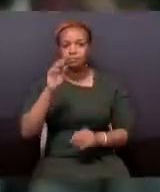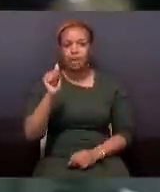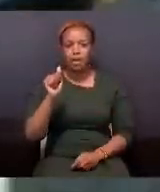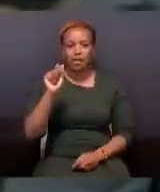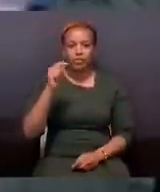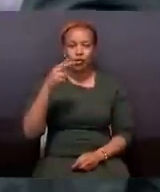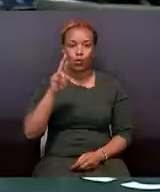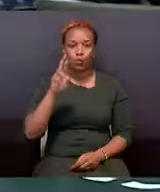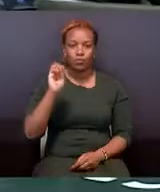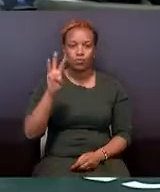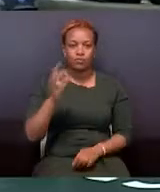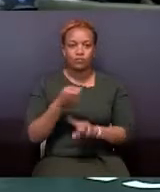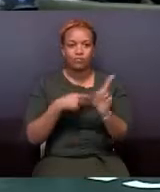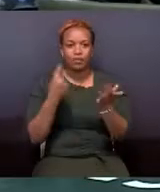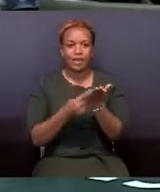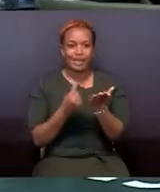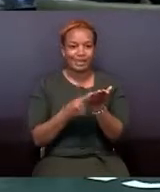Ghana.